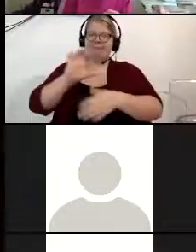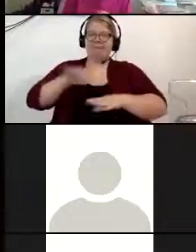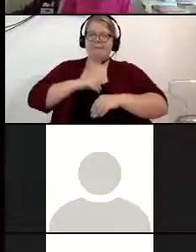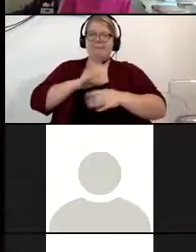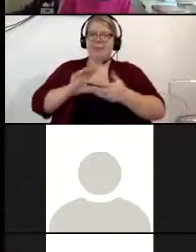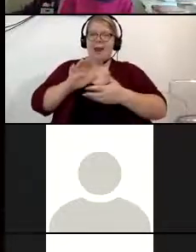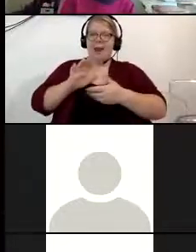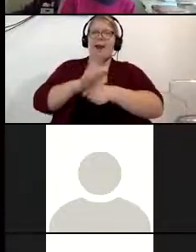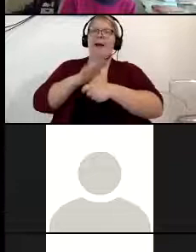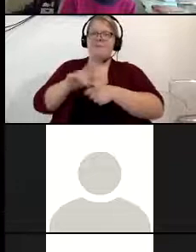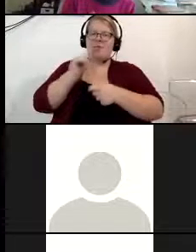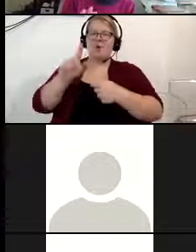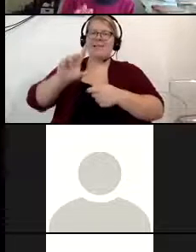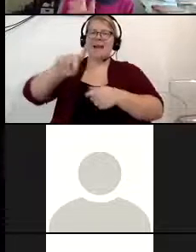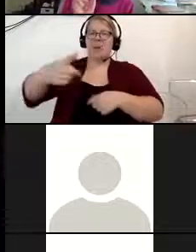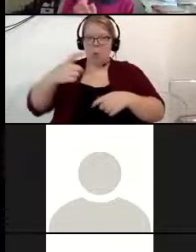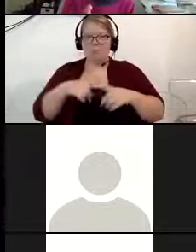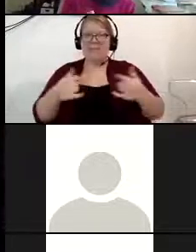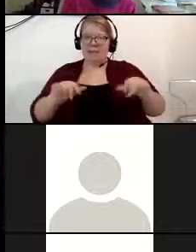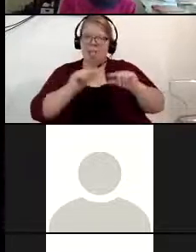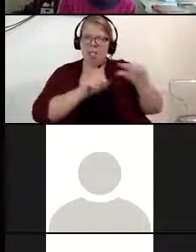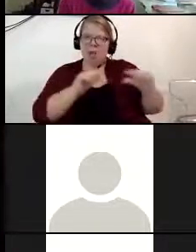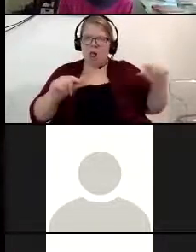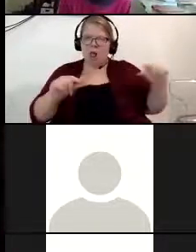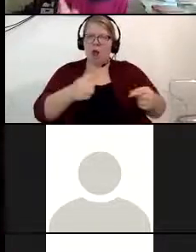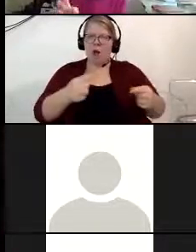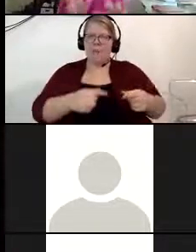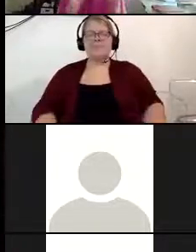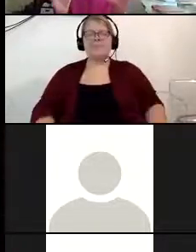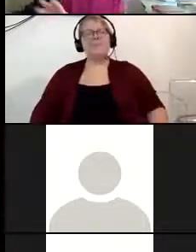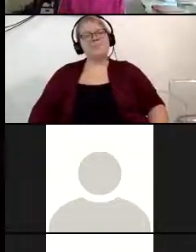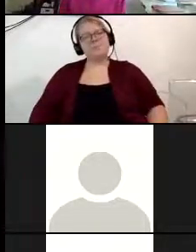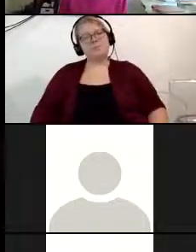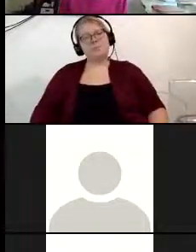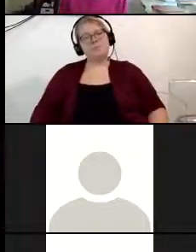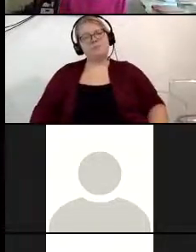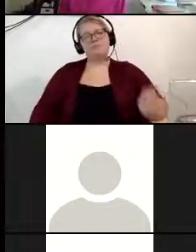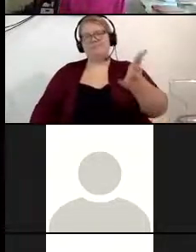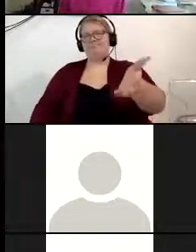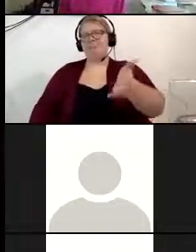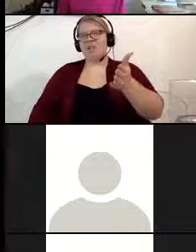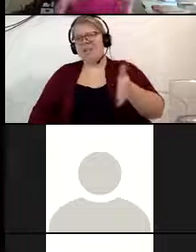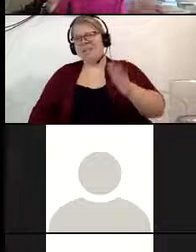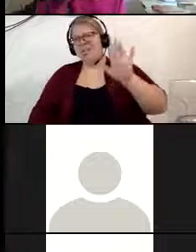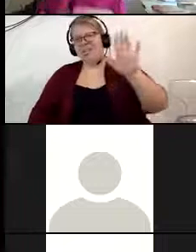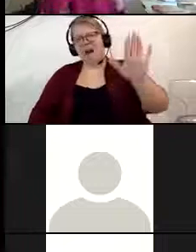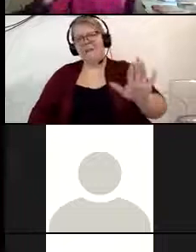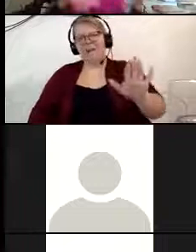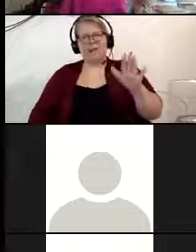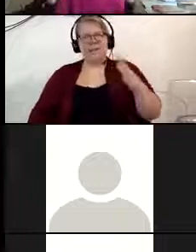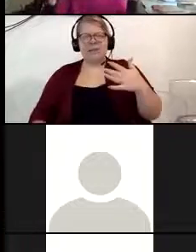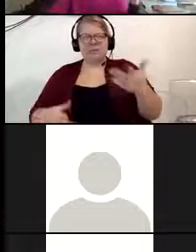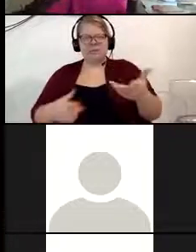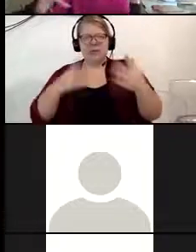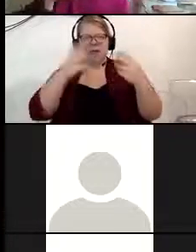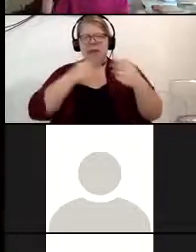but are experiencing harms. And this is what that looks like. This lovely study looked at all the